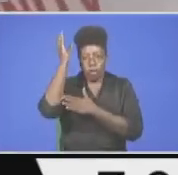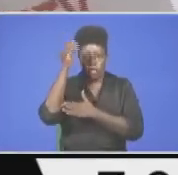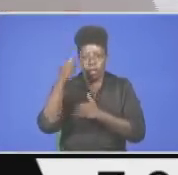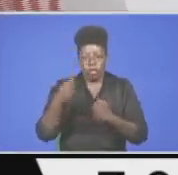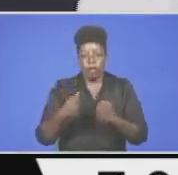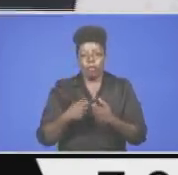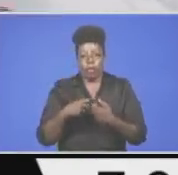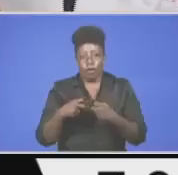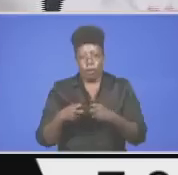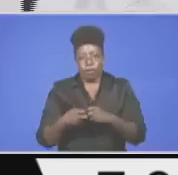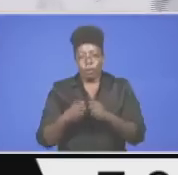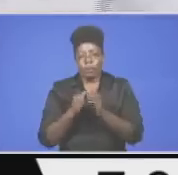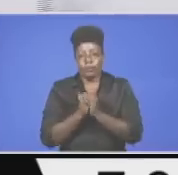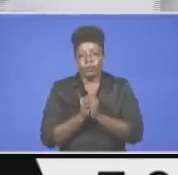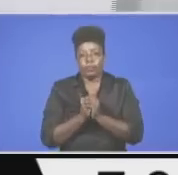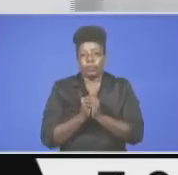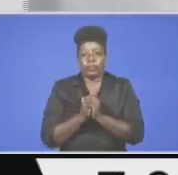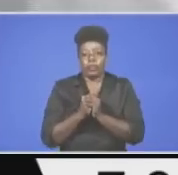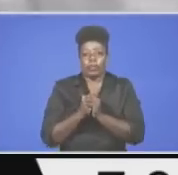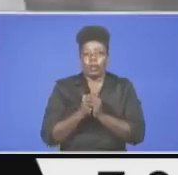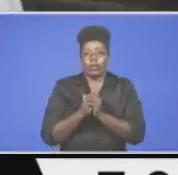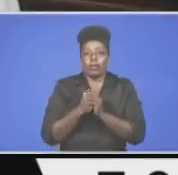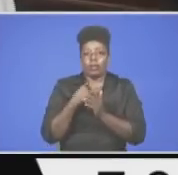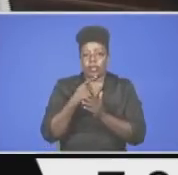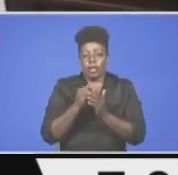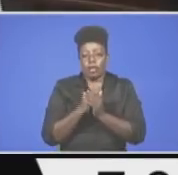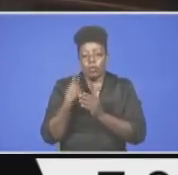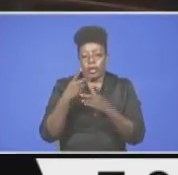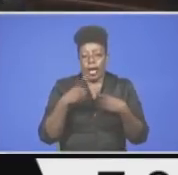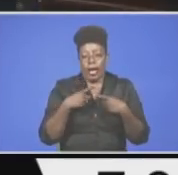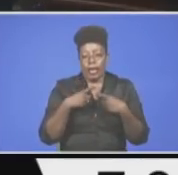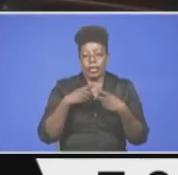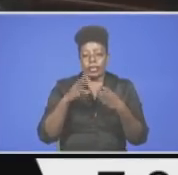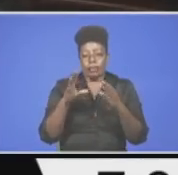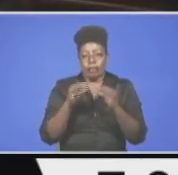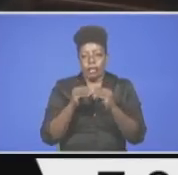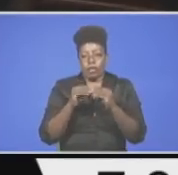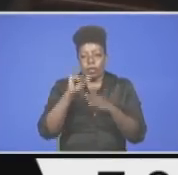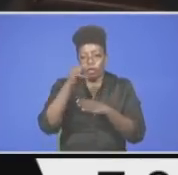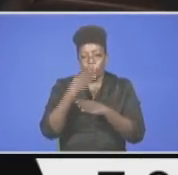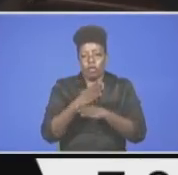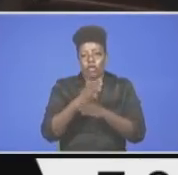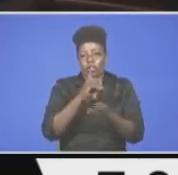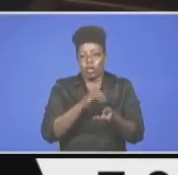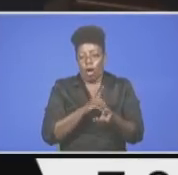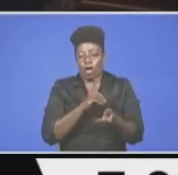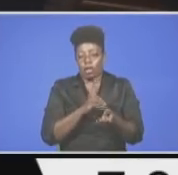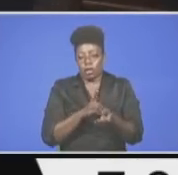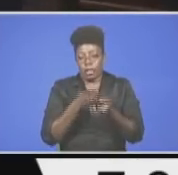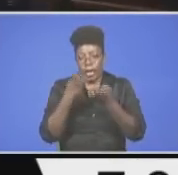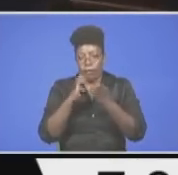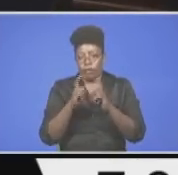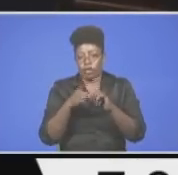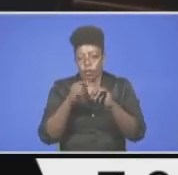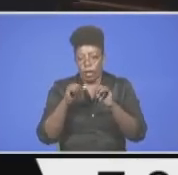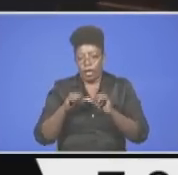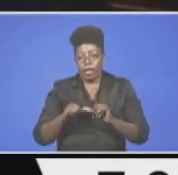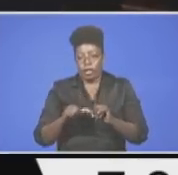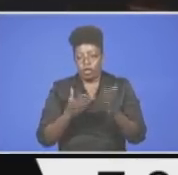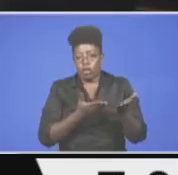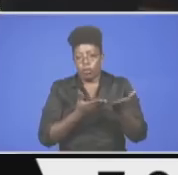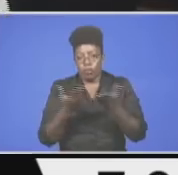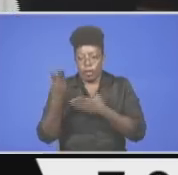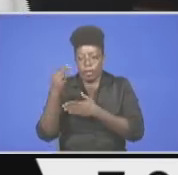challenge. We've had meetings with the junior doctors in light of our efforts to continue to bring them